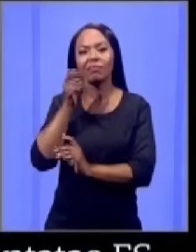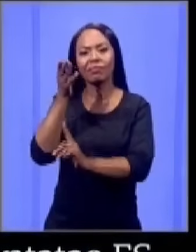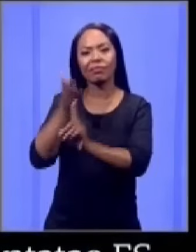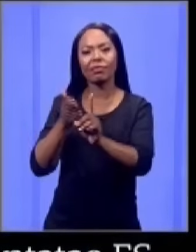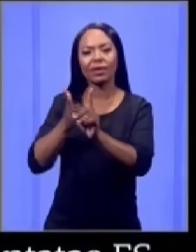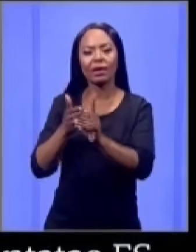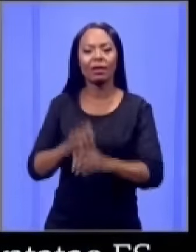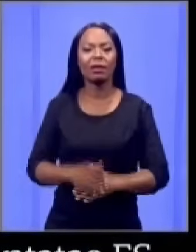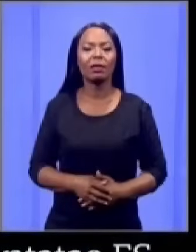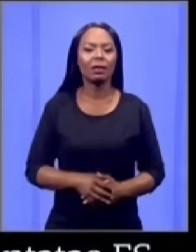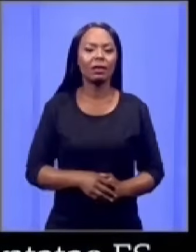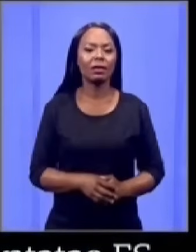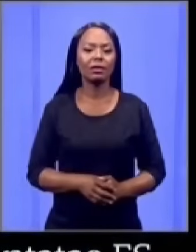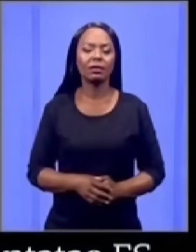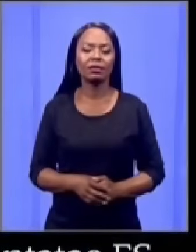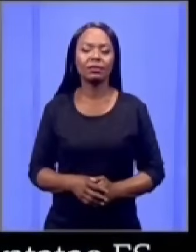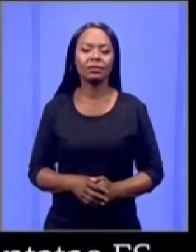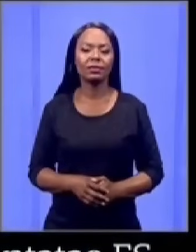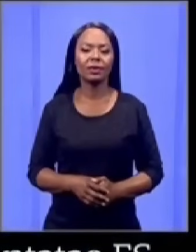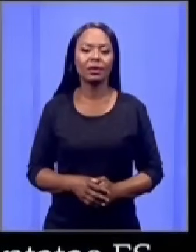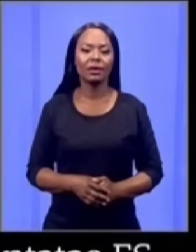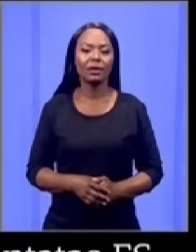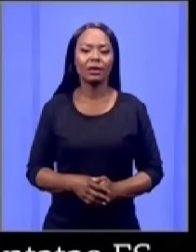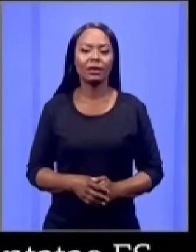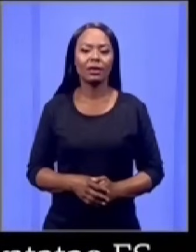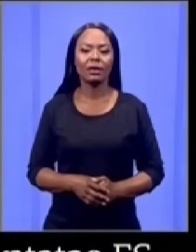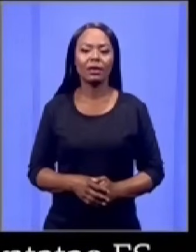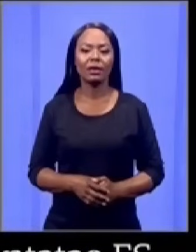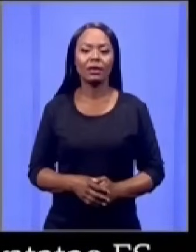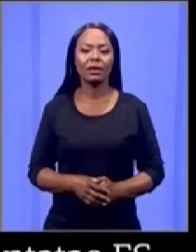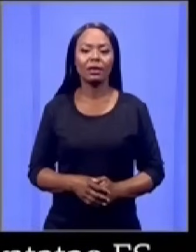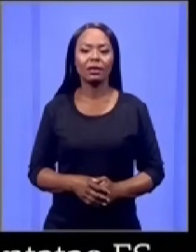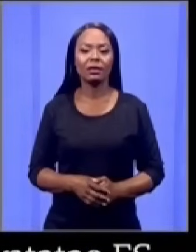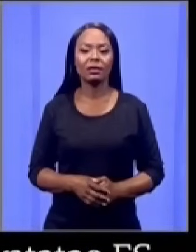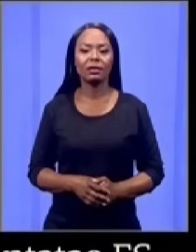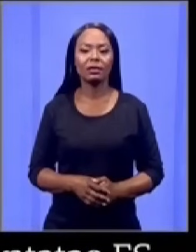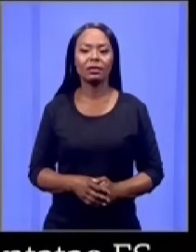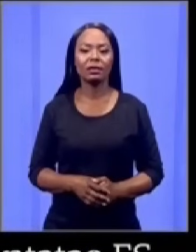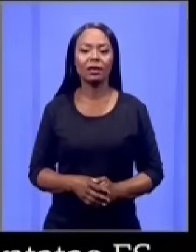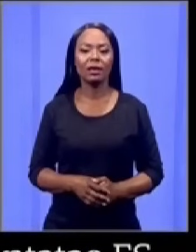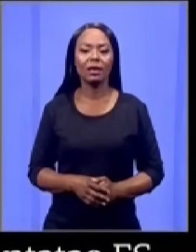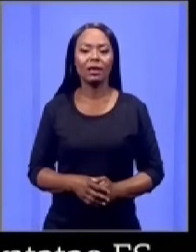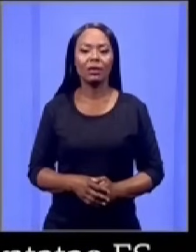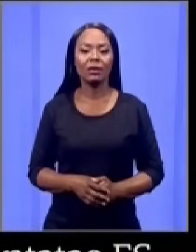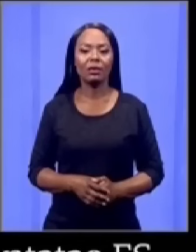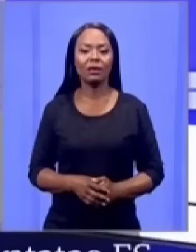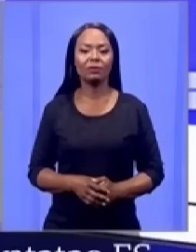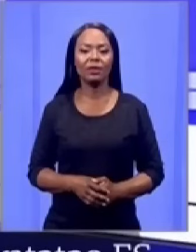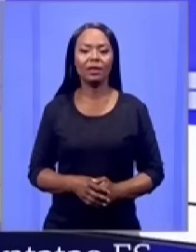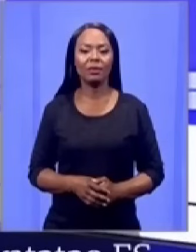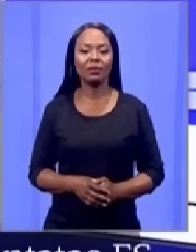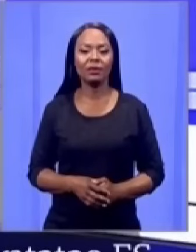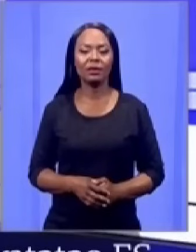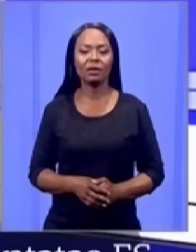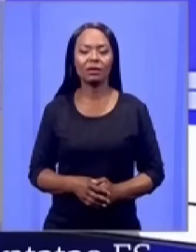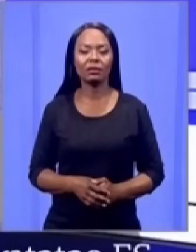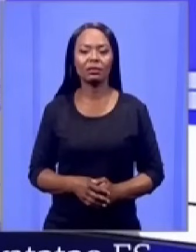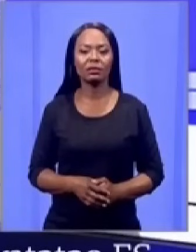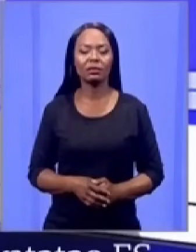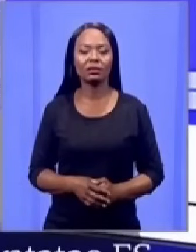bue morena le so re timeditse le momamedi wa tshebeletso ya SABC ho ya ka lesedi leo le nang le lona